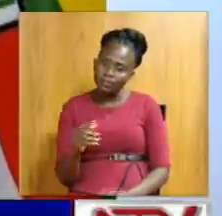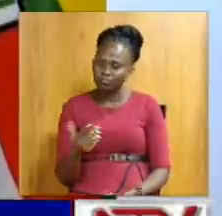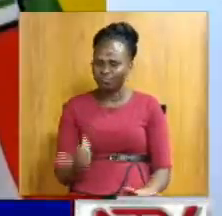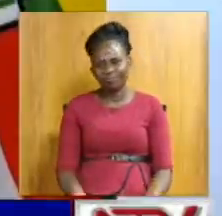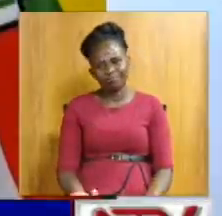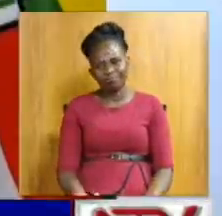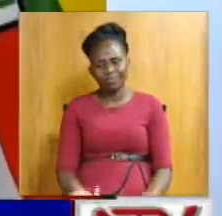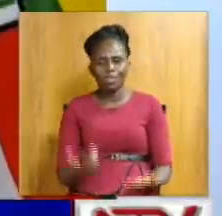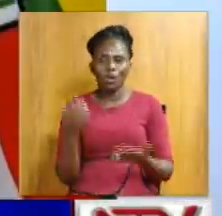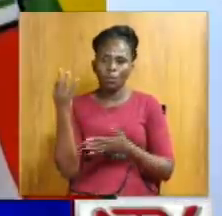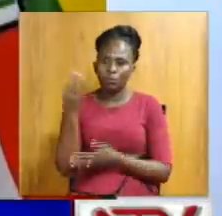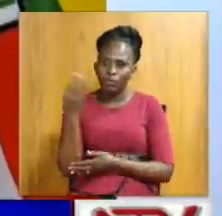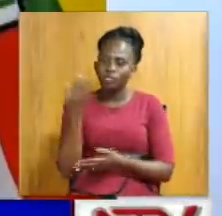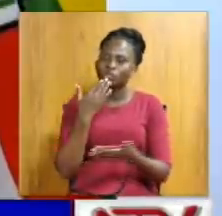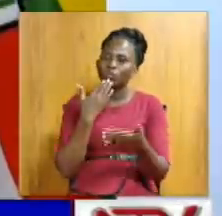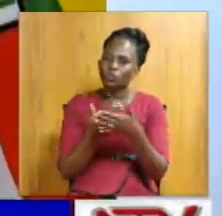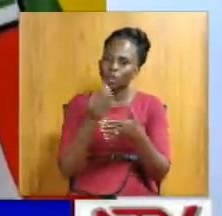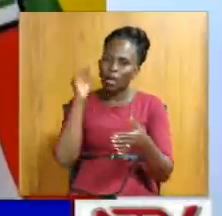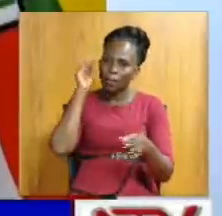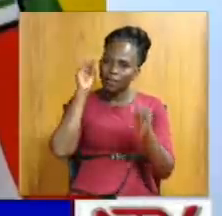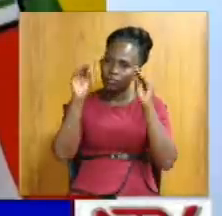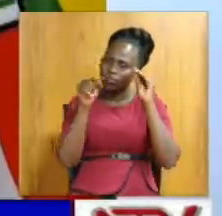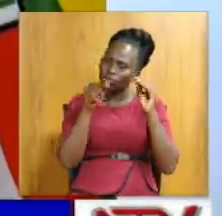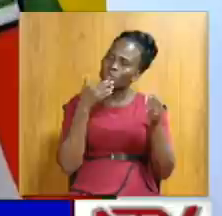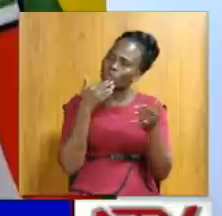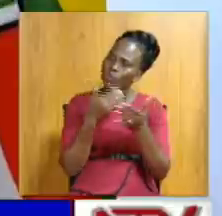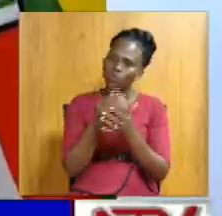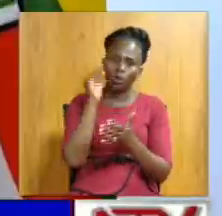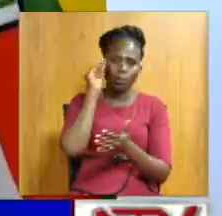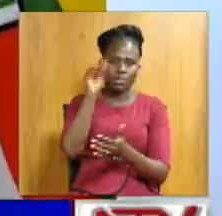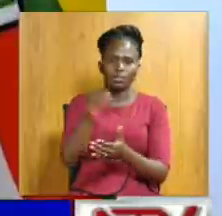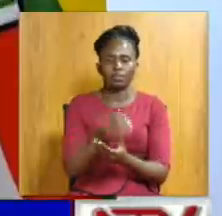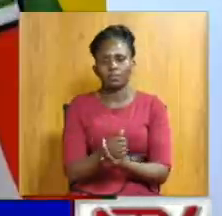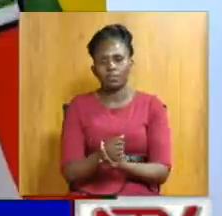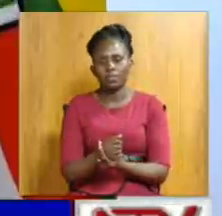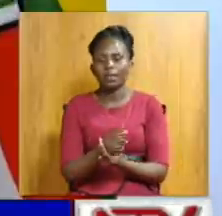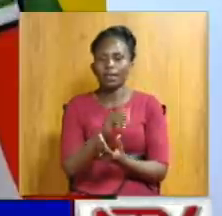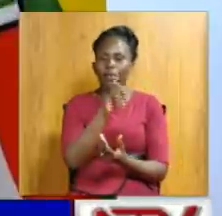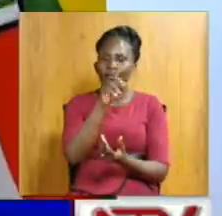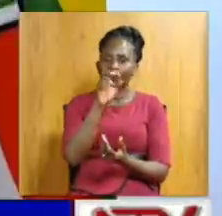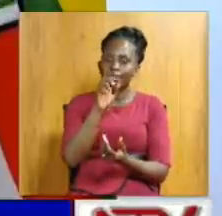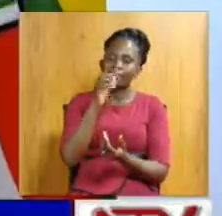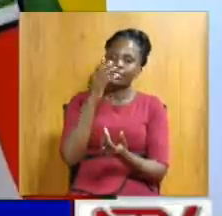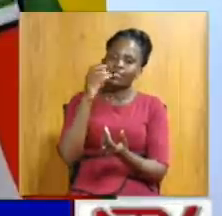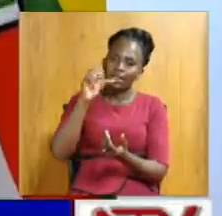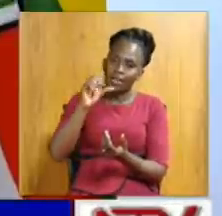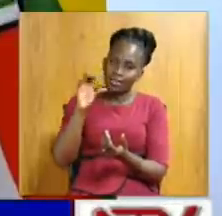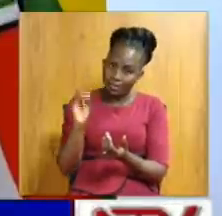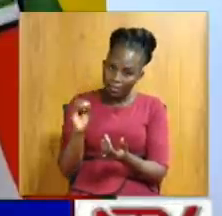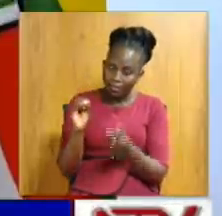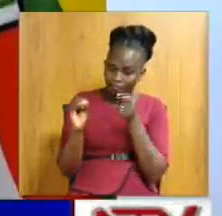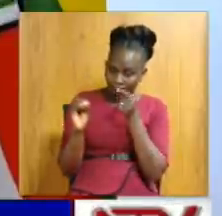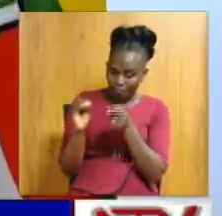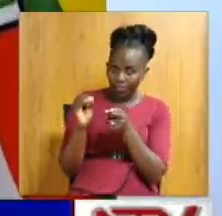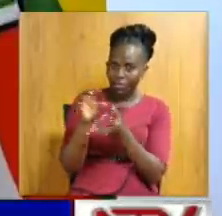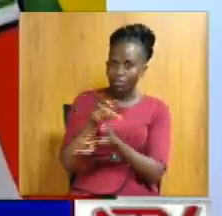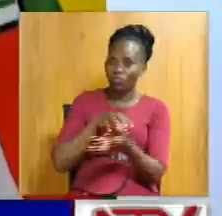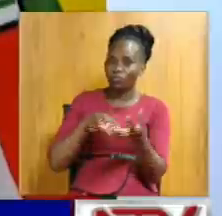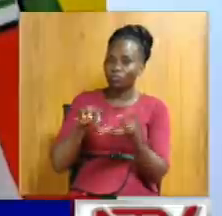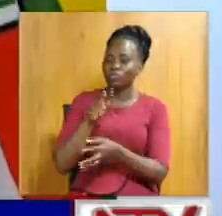that wonderful message, that very good message, by 1890, these confused